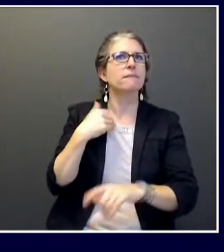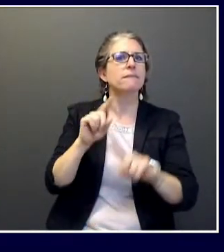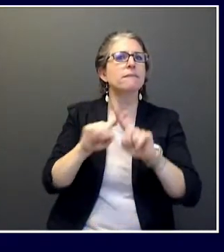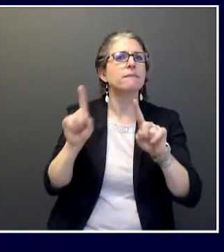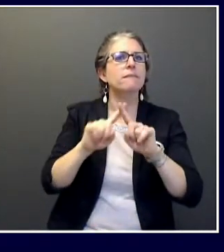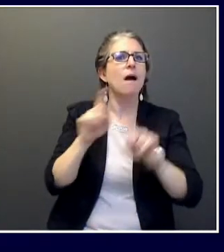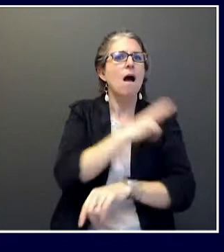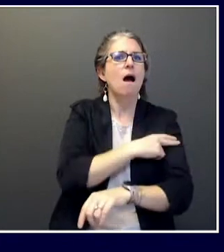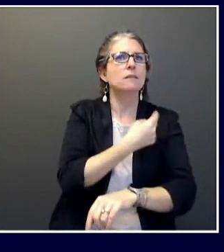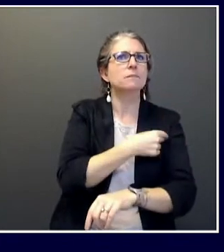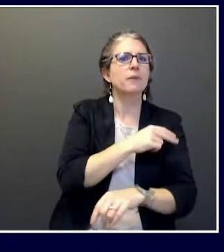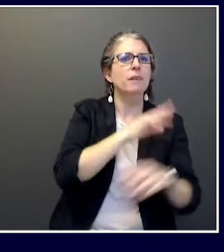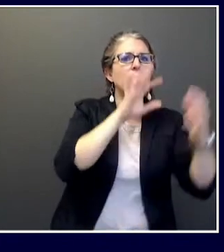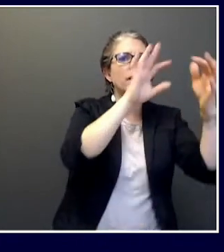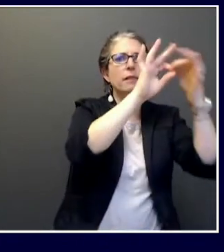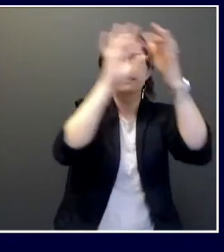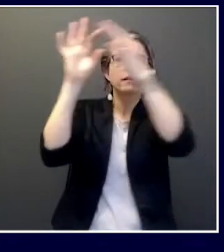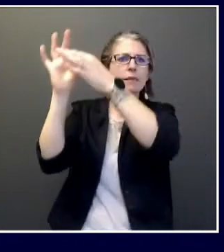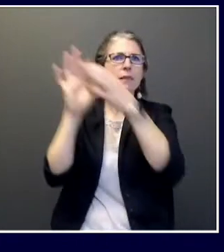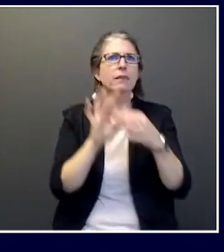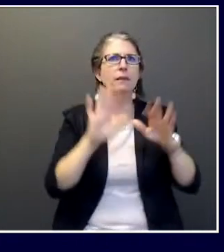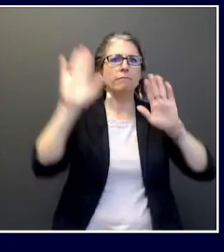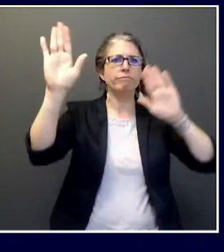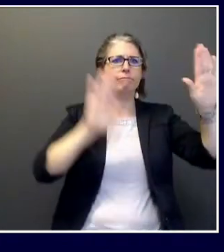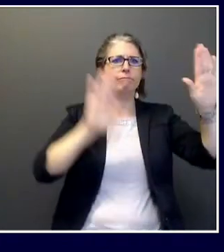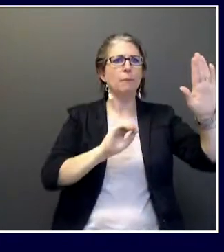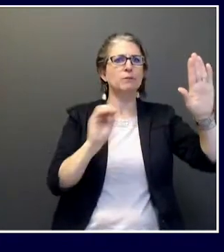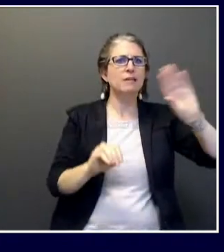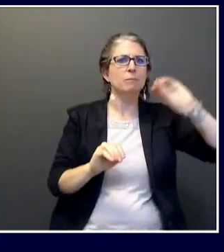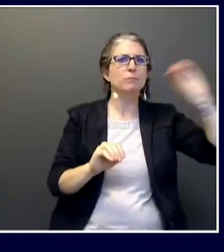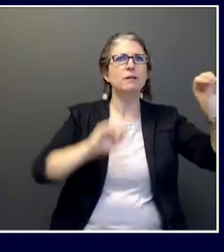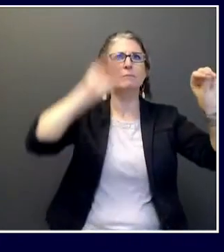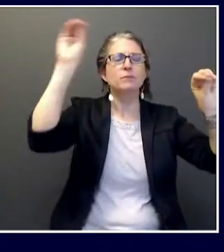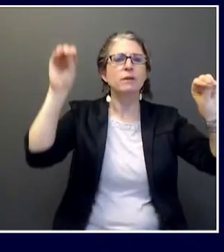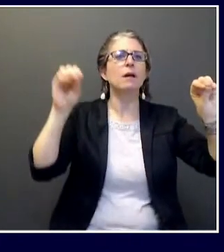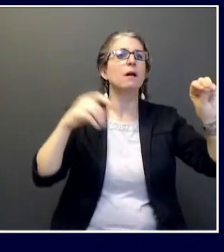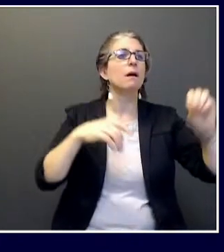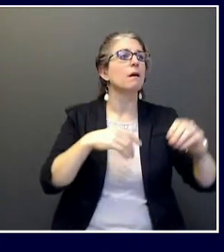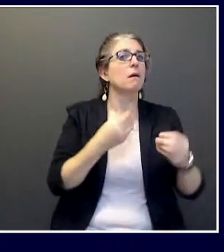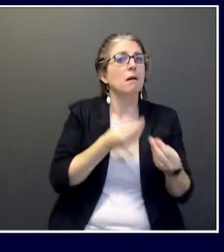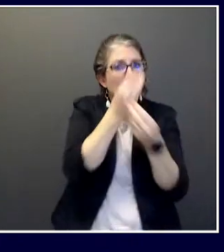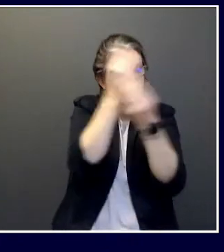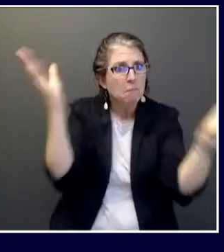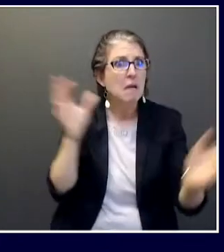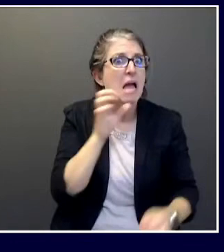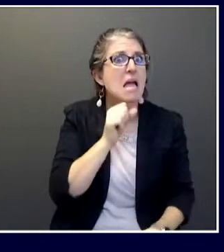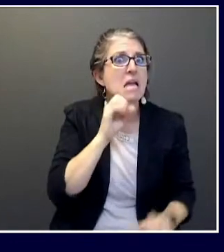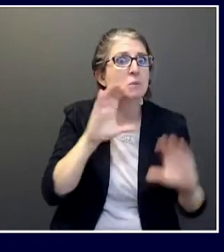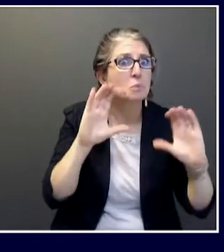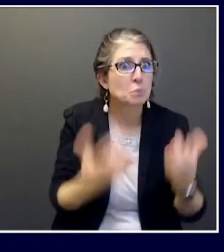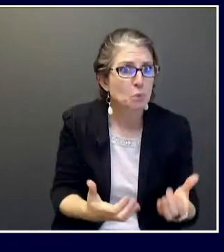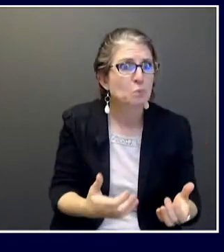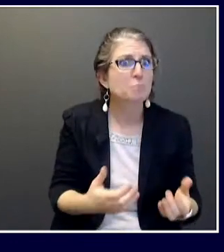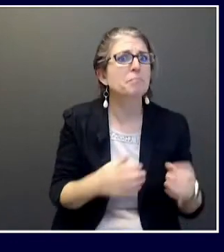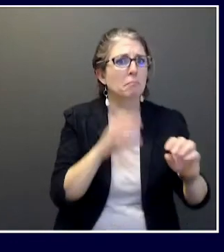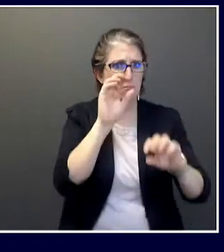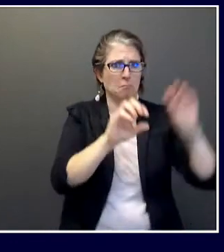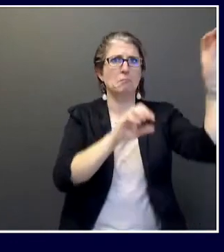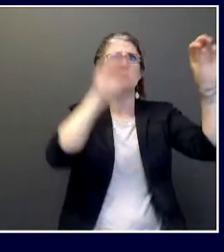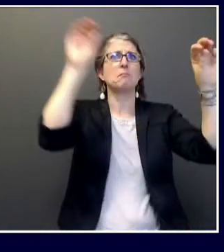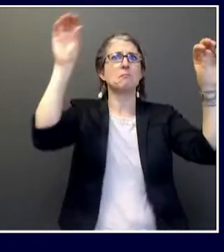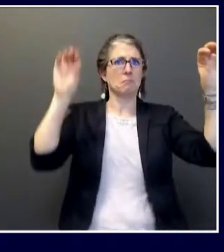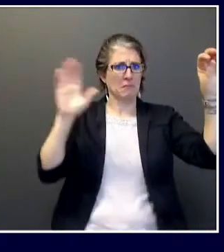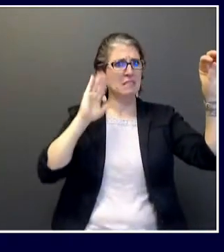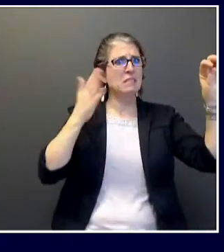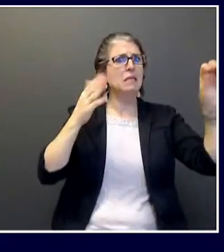around that, showing the breakdown of age, in addition to a person's vaccination status if they end up in the hospital. Dr. Shah, when we've talked about